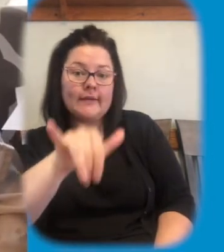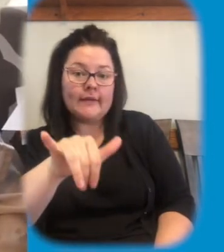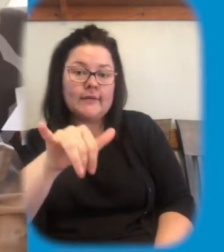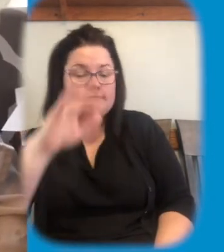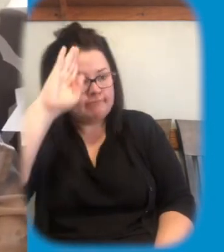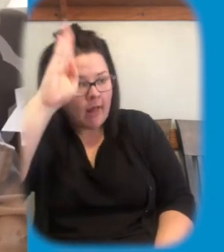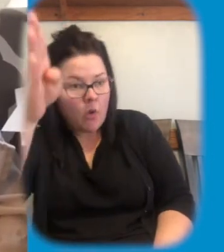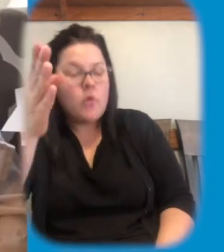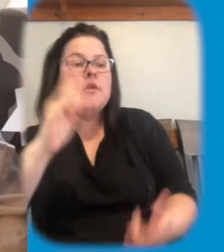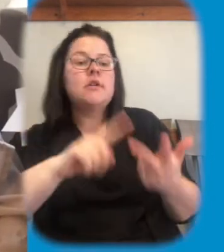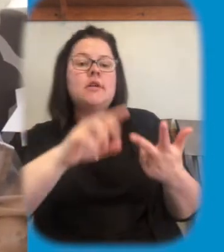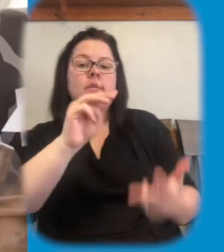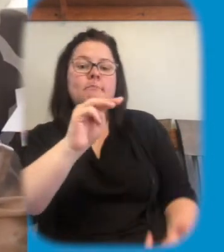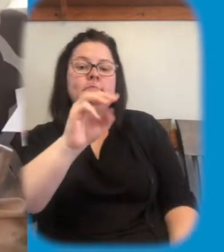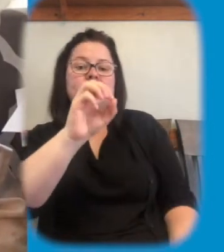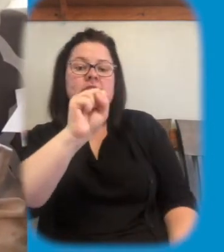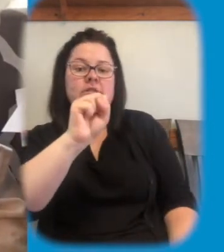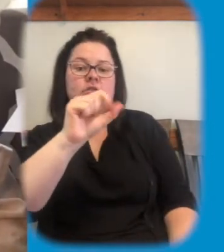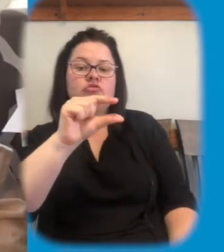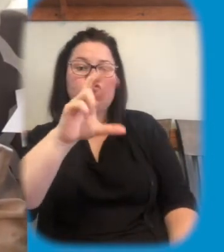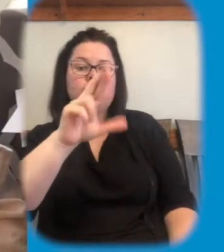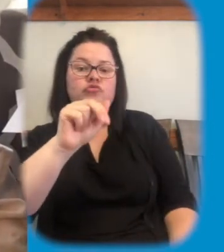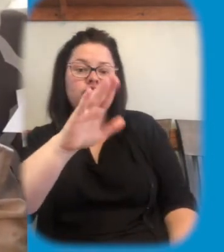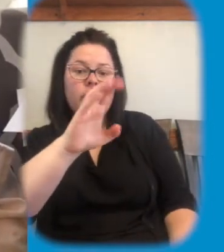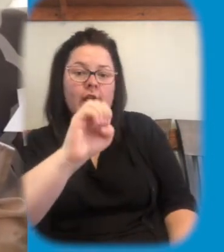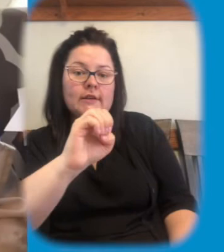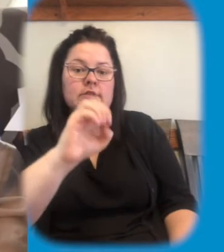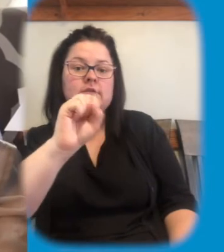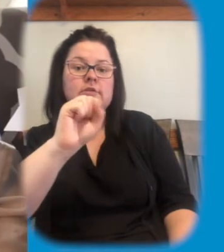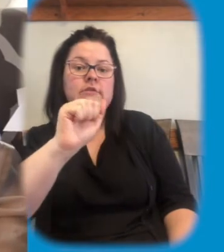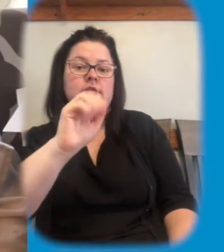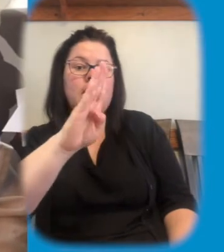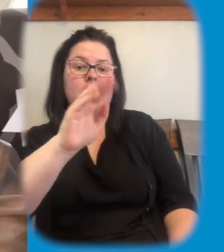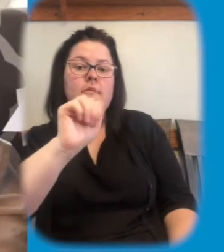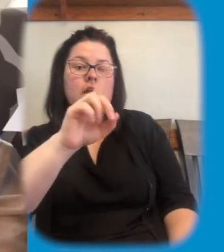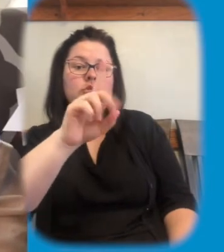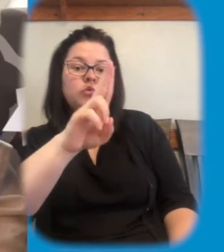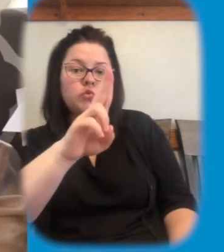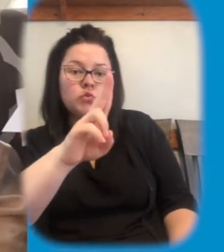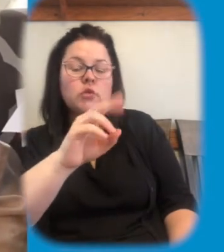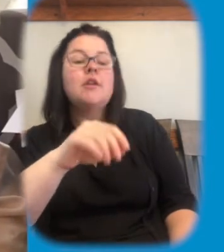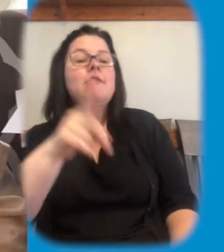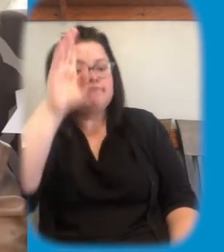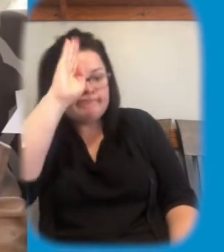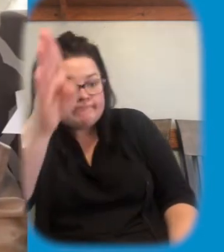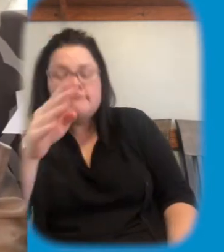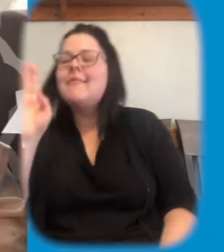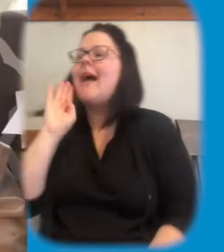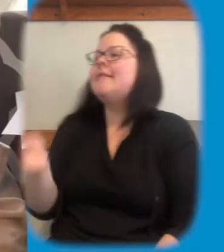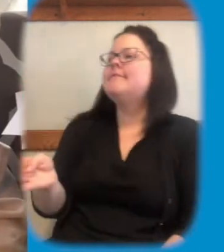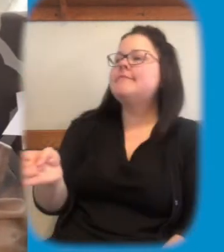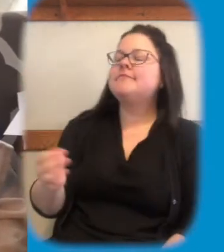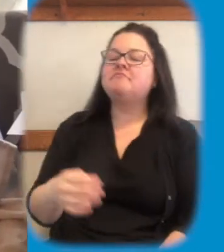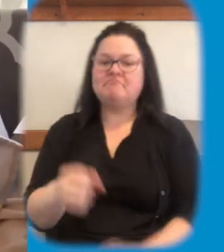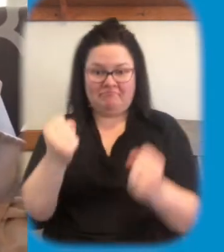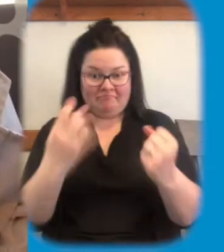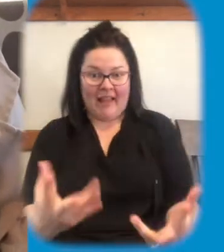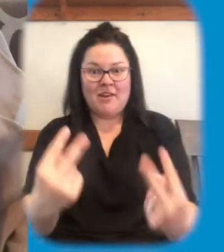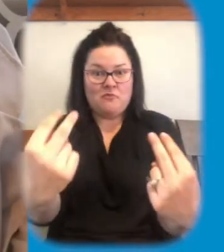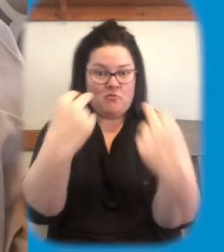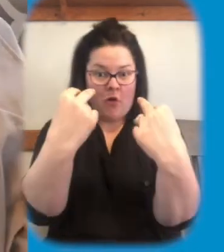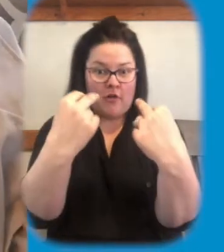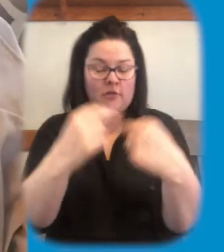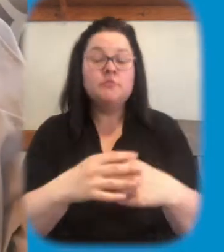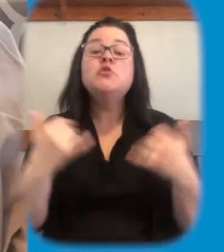We have Miss Grace Sabadoo saying hi, Simon. Hi. And yeah, we have lots of people watching